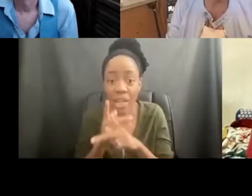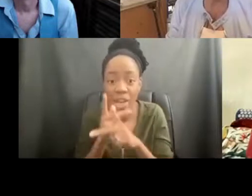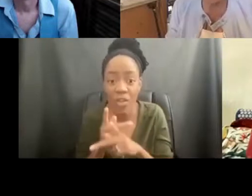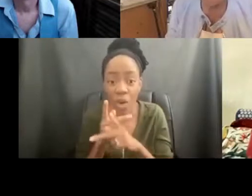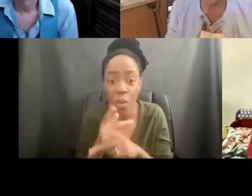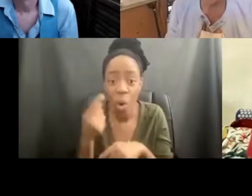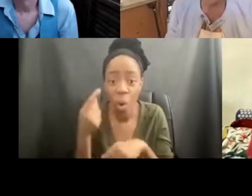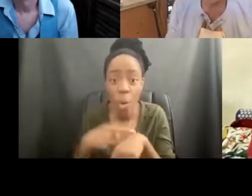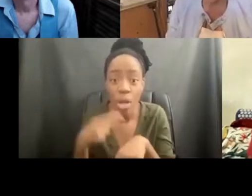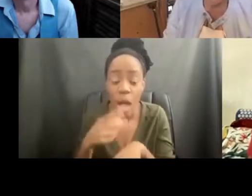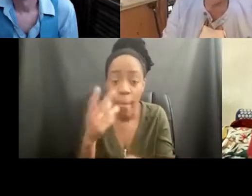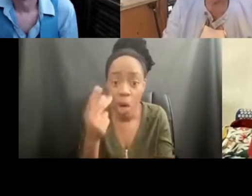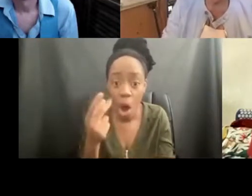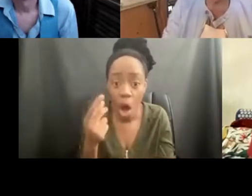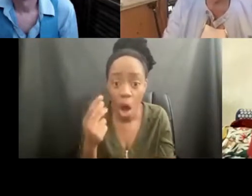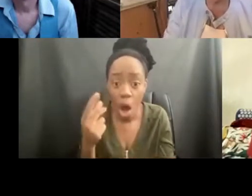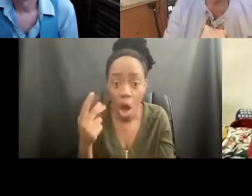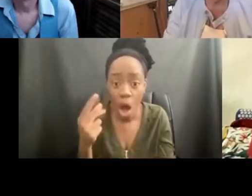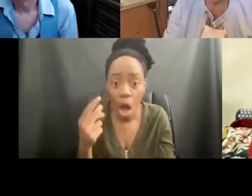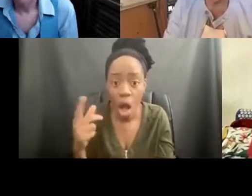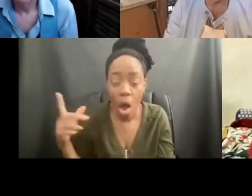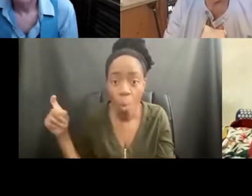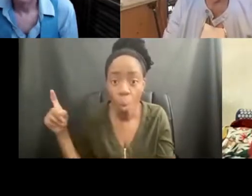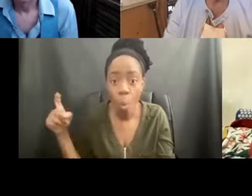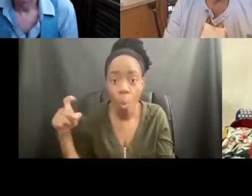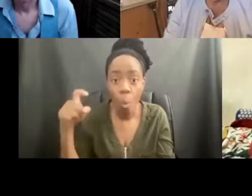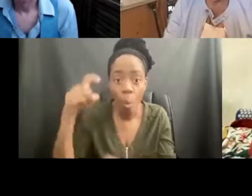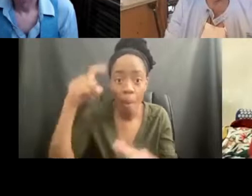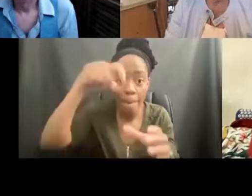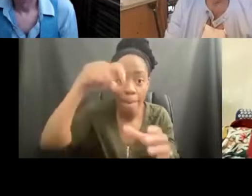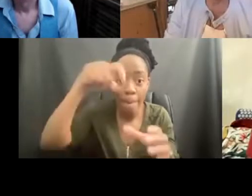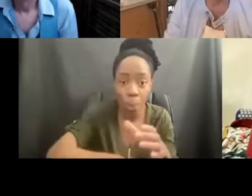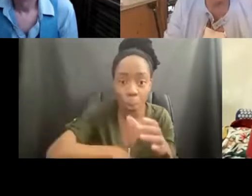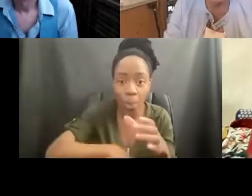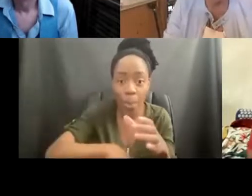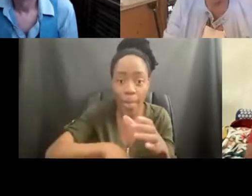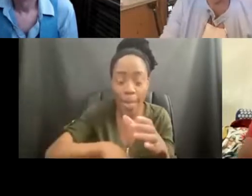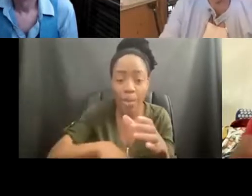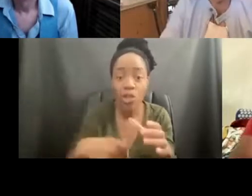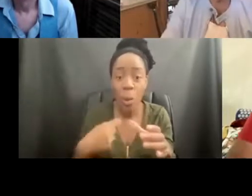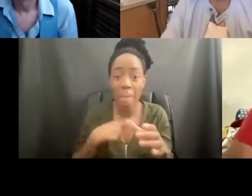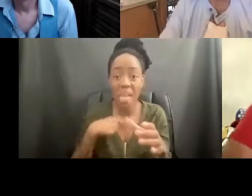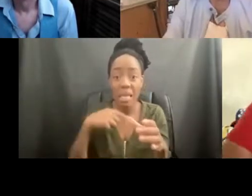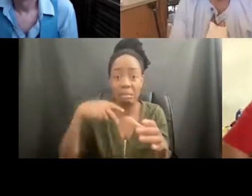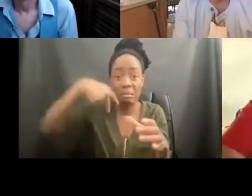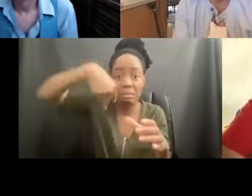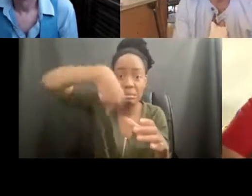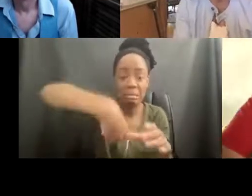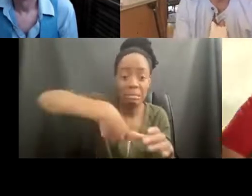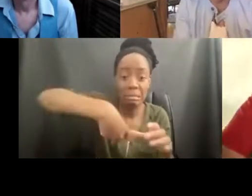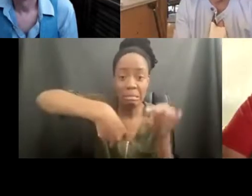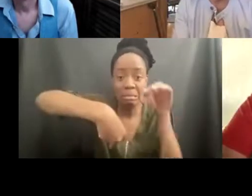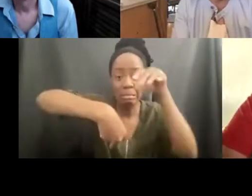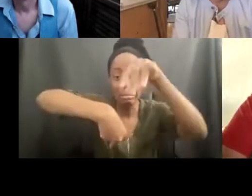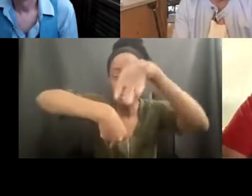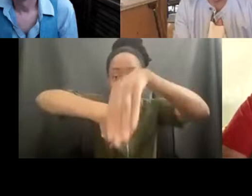time a dog got down in the water and I got down on my stomach and reached across and grabbed his